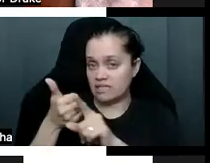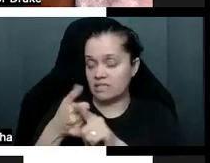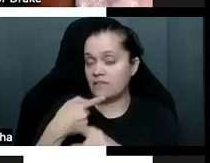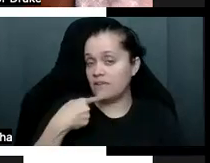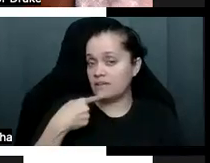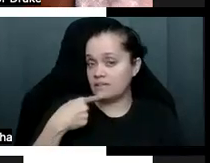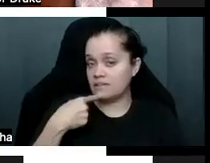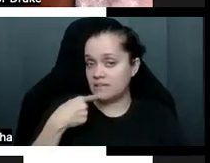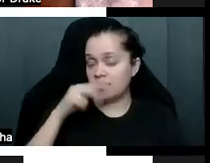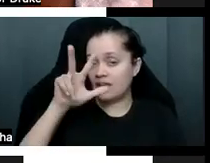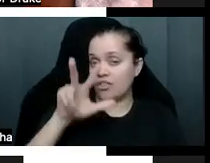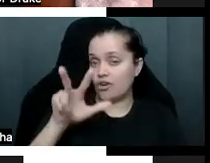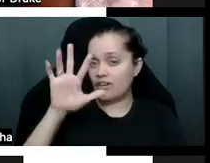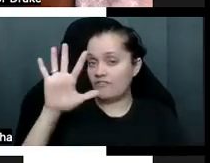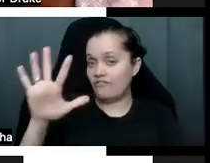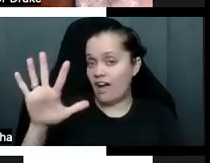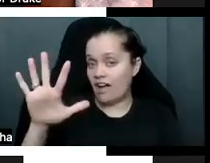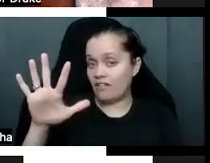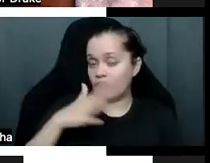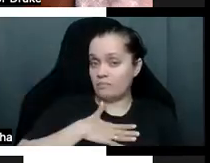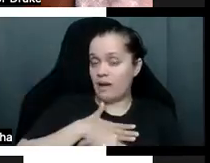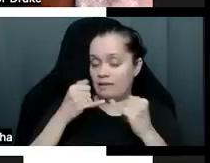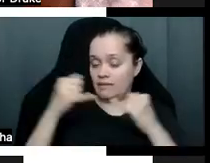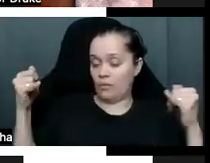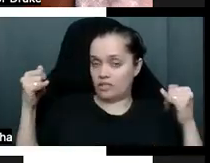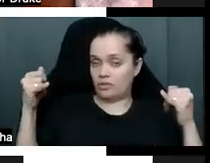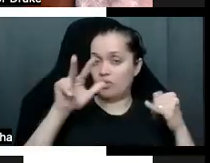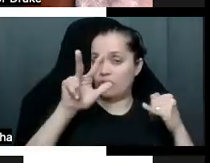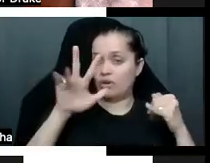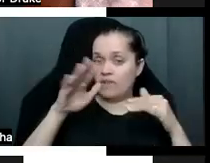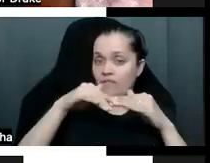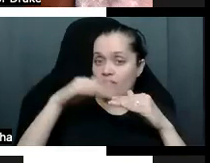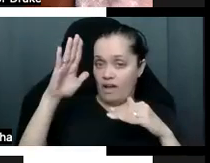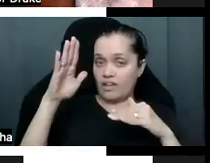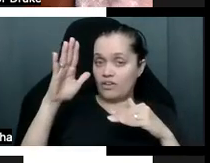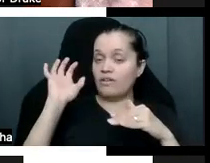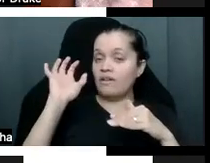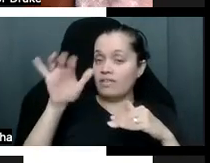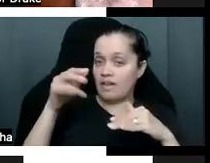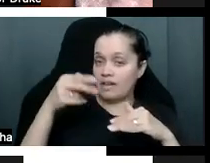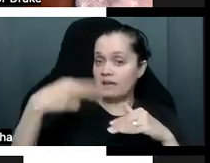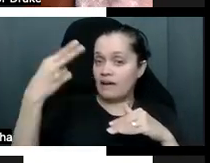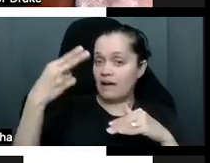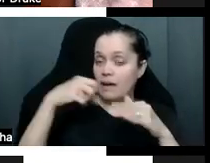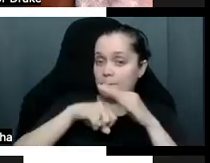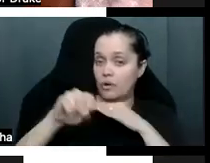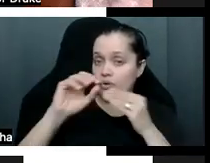you that 35 was my threshold. 35 or higher, that was a high birth